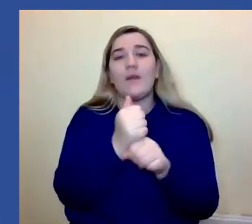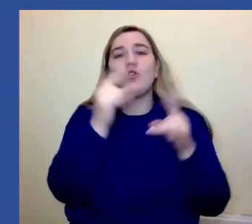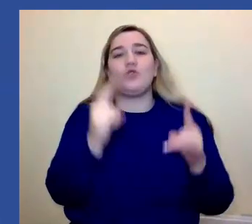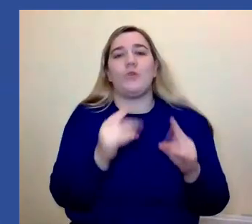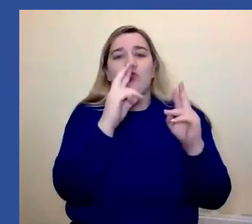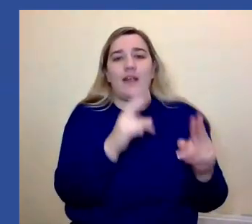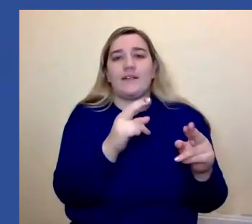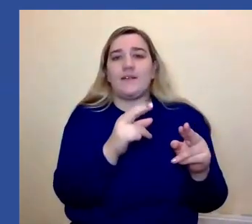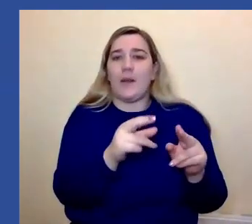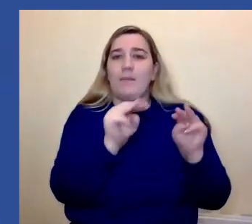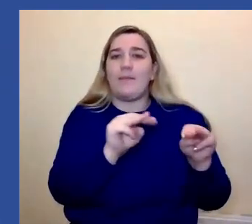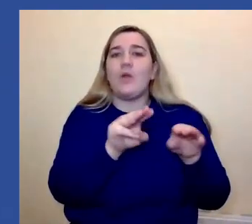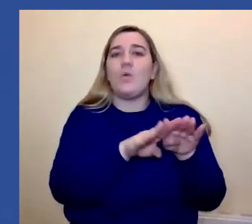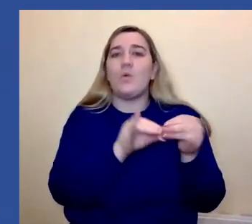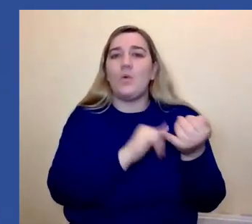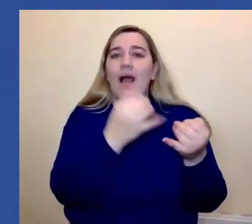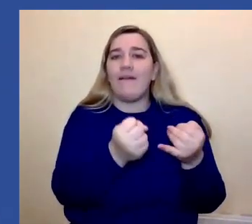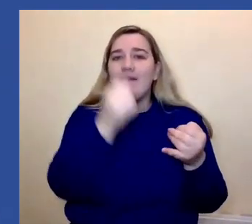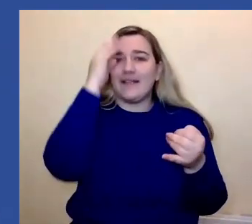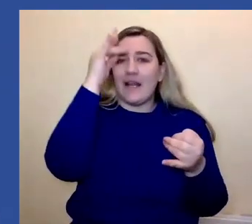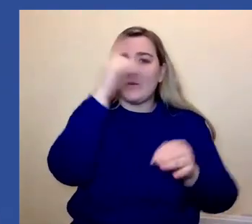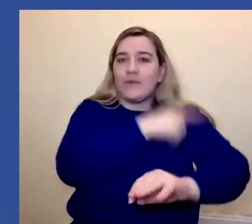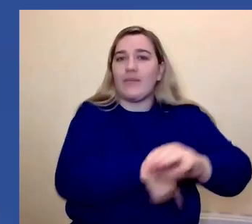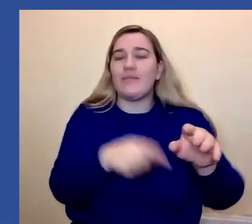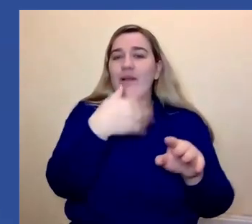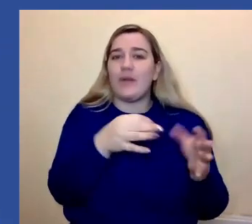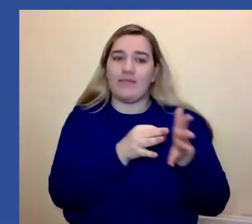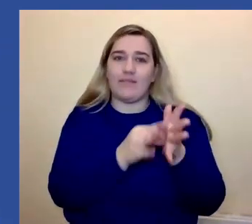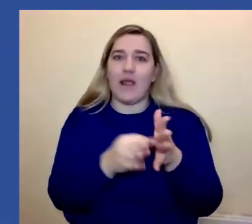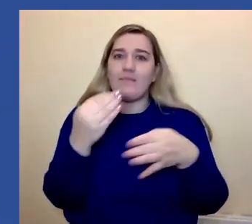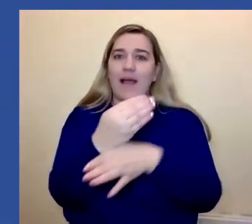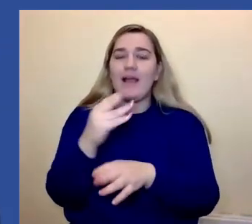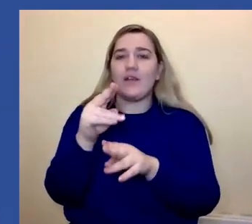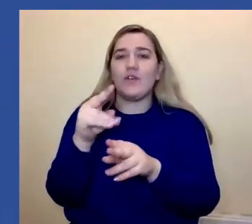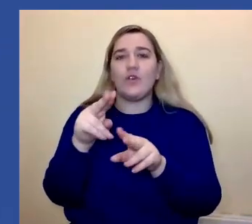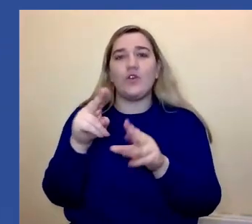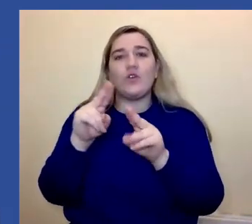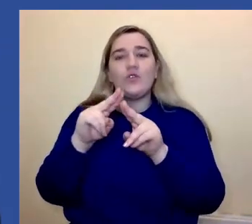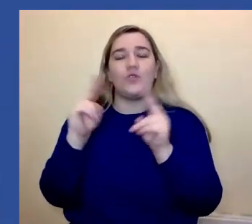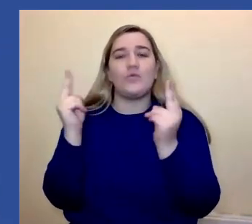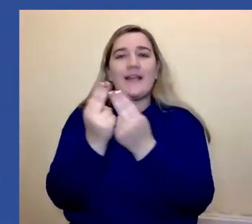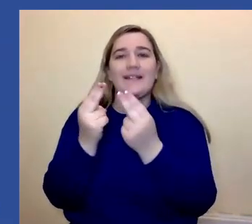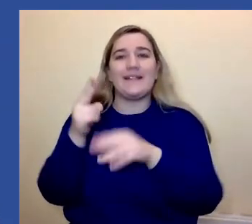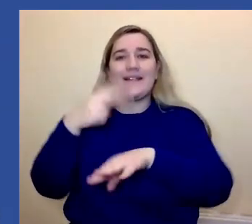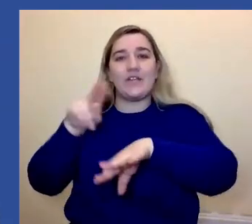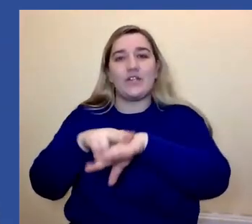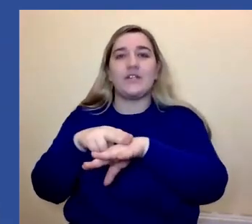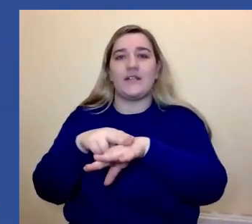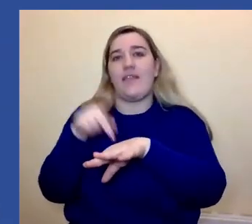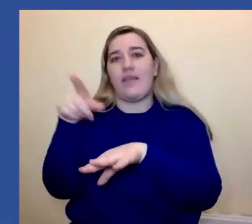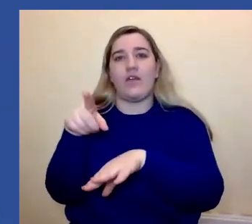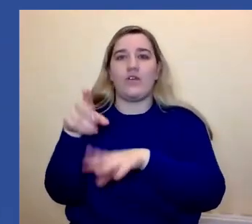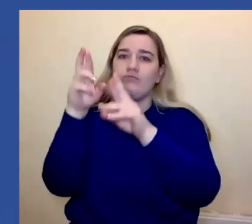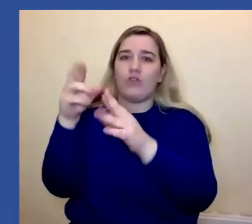with intellectual disabilities. And we take our guide from the United Nations Convention on the Rights of Persons with Disabilities. And